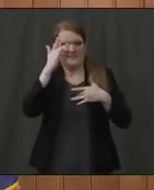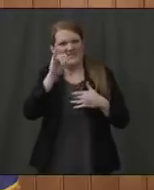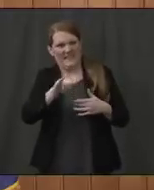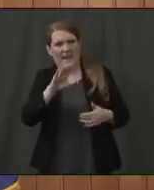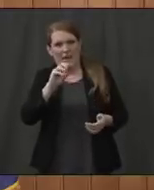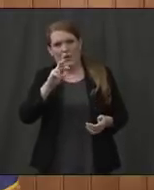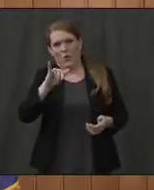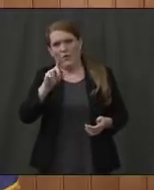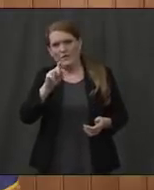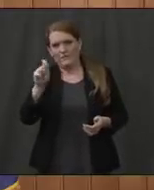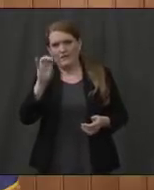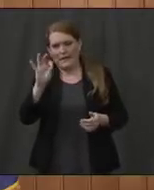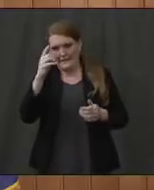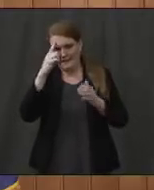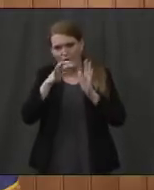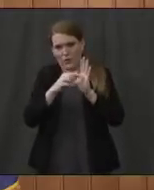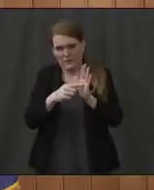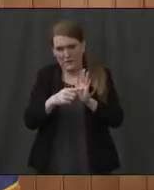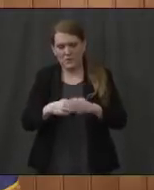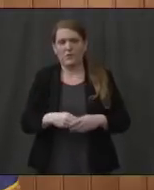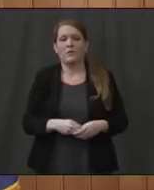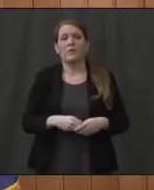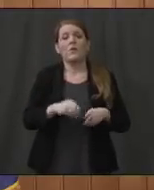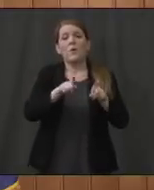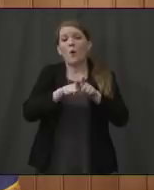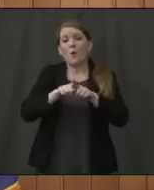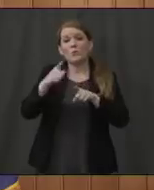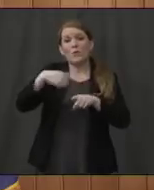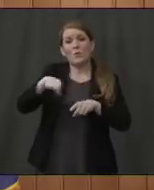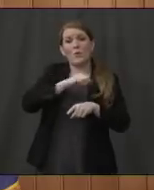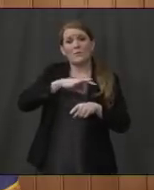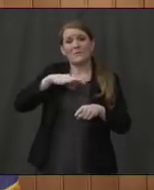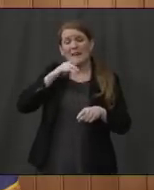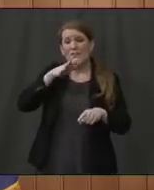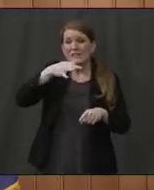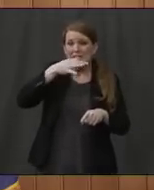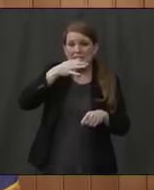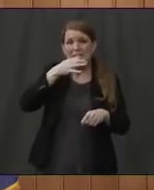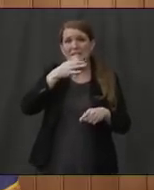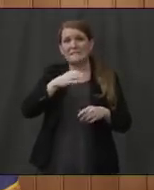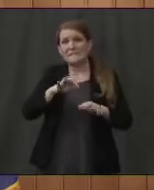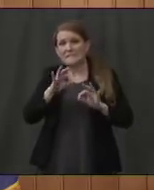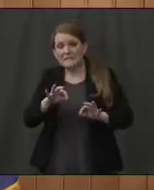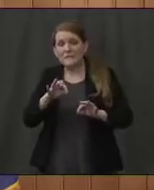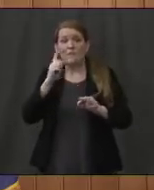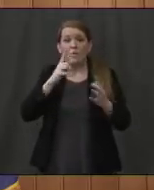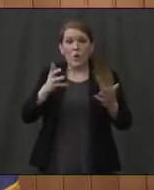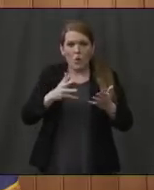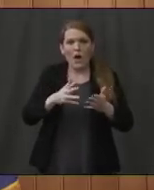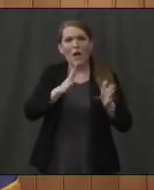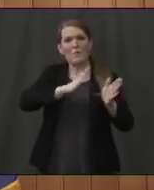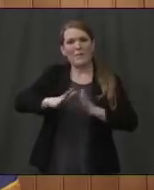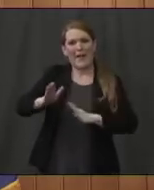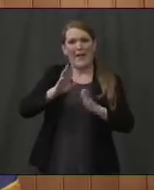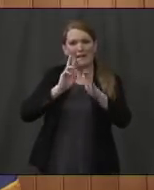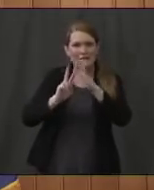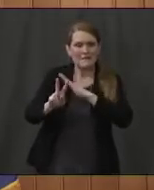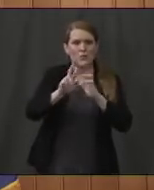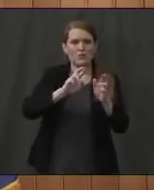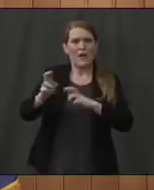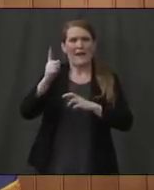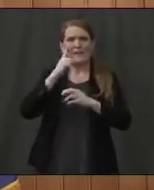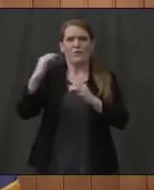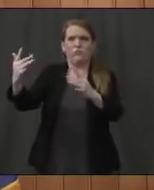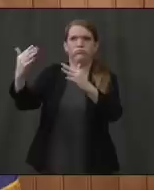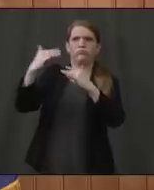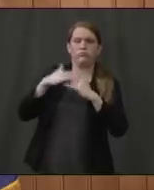expert at preparing for and planning for a large influx of patients. And as the governor talked about, and we've talked about to you